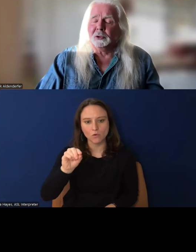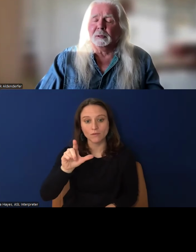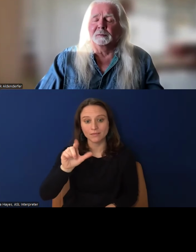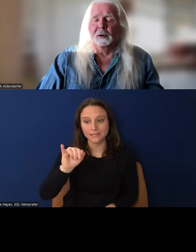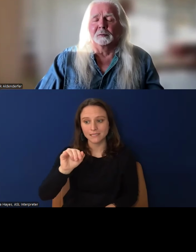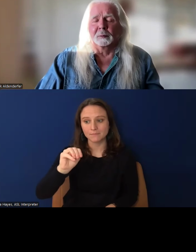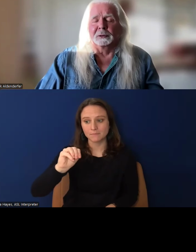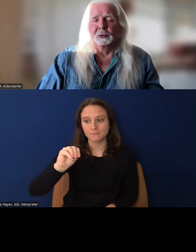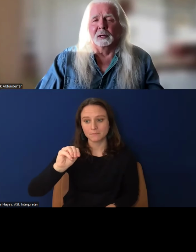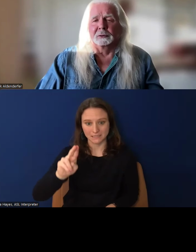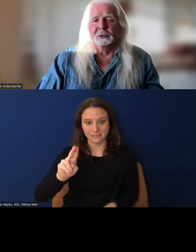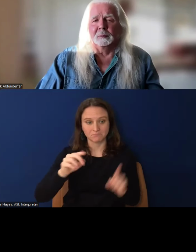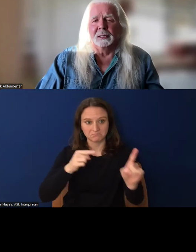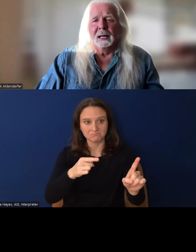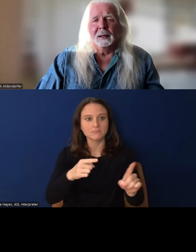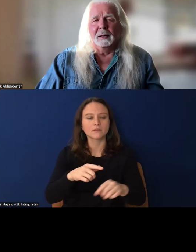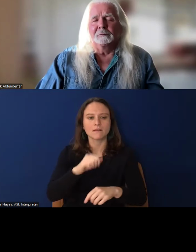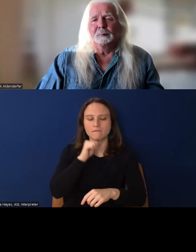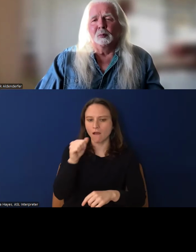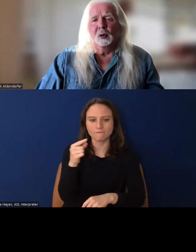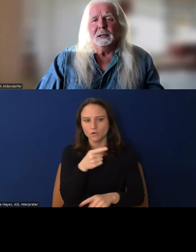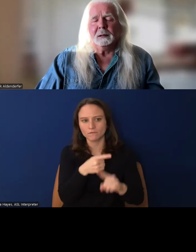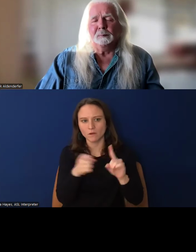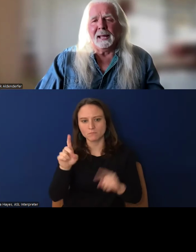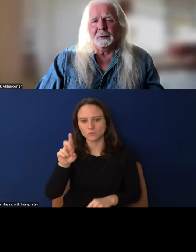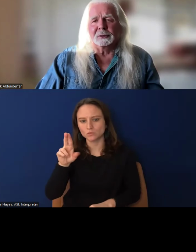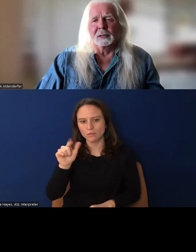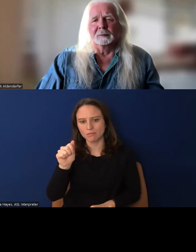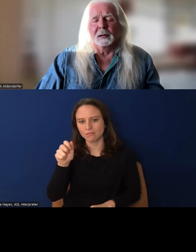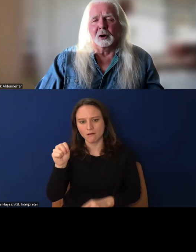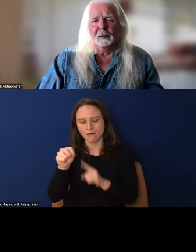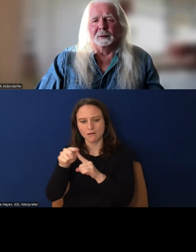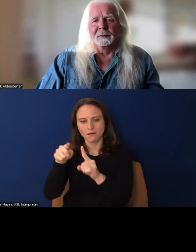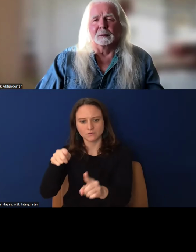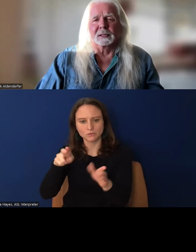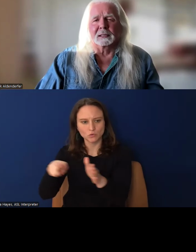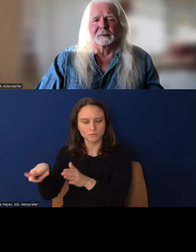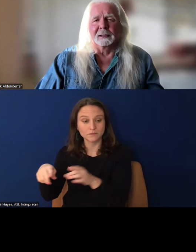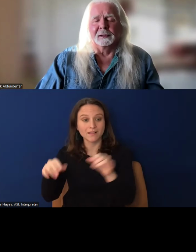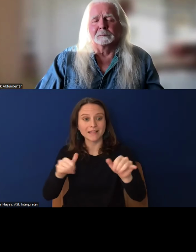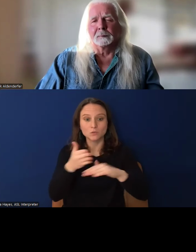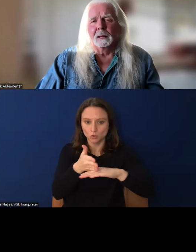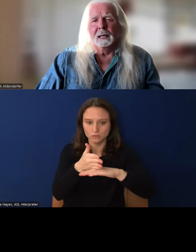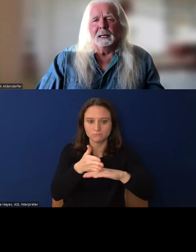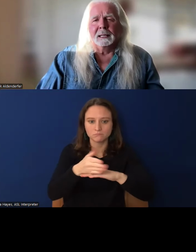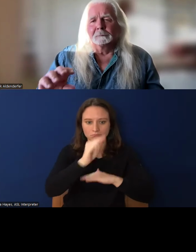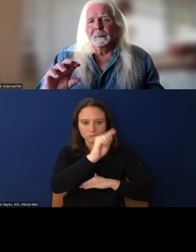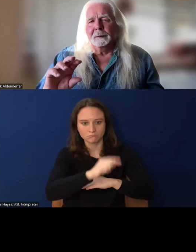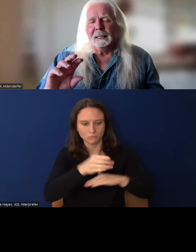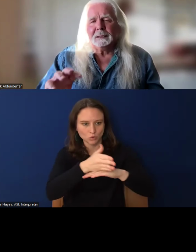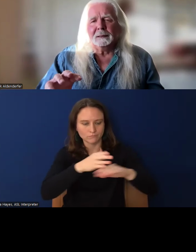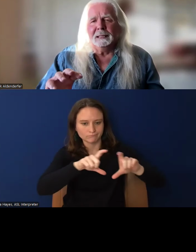not terribly far from the Dulan tombs, of wooden panels of a coffin that was excavated there.